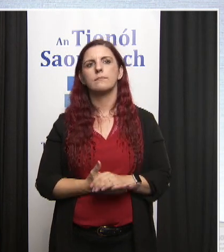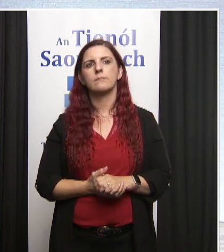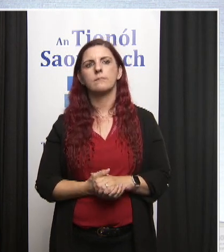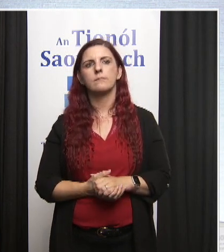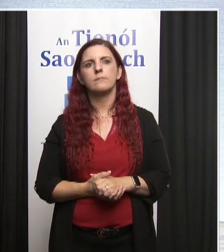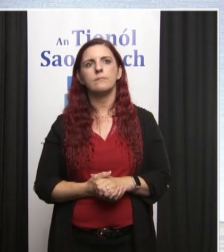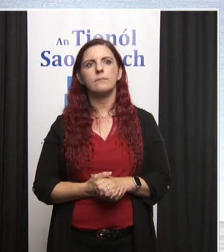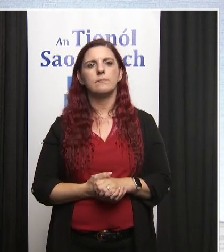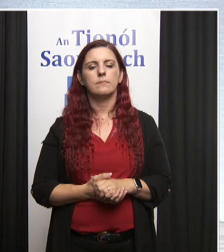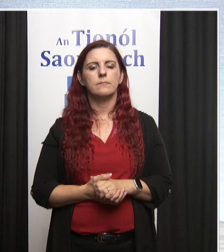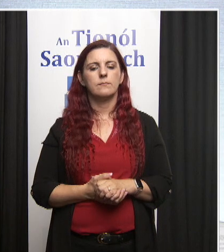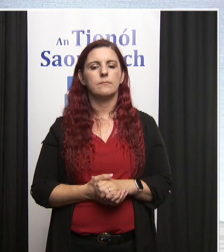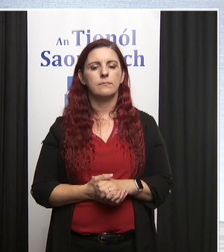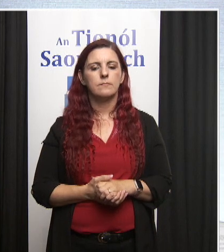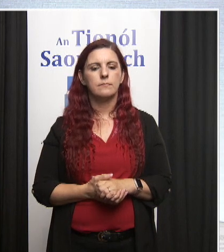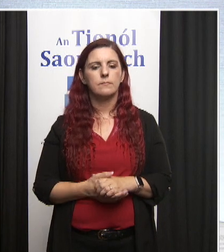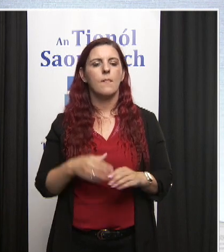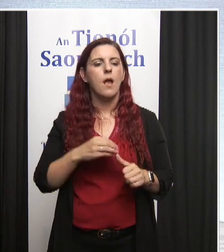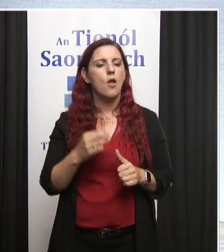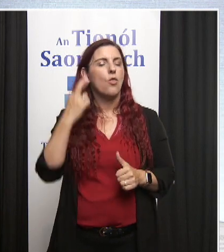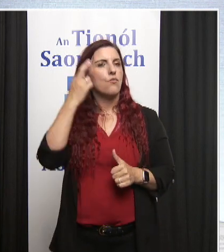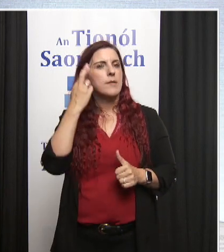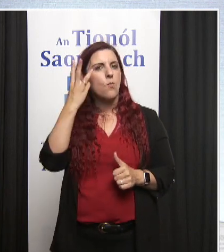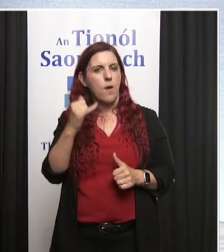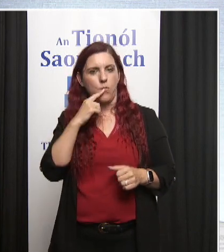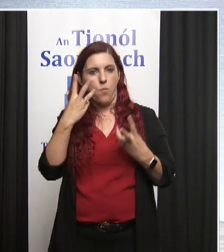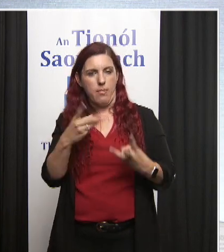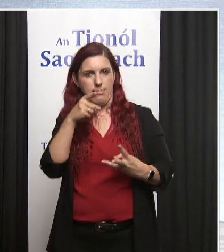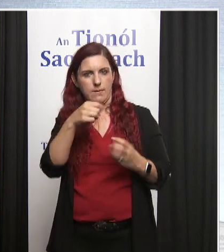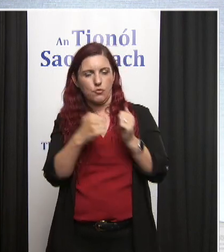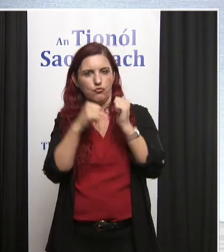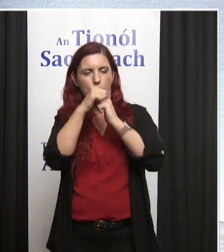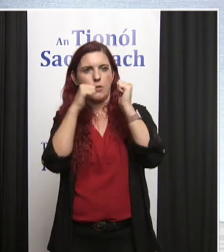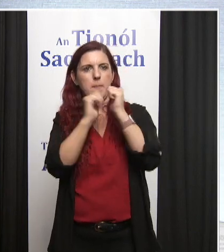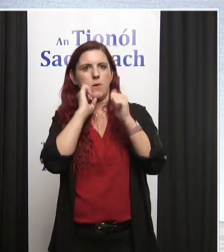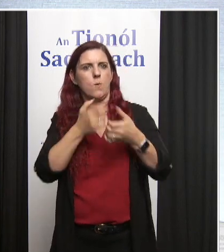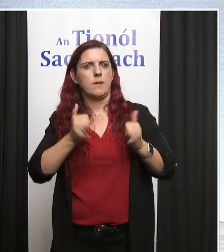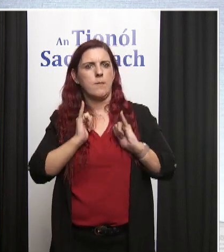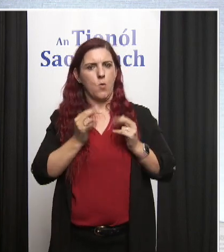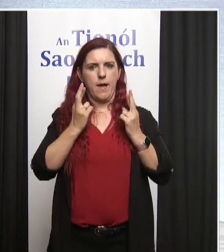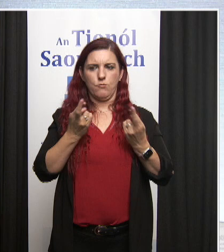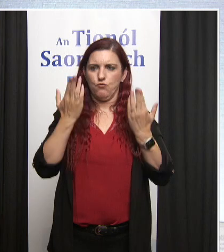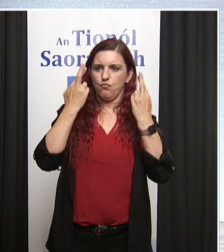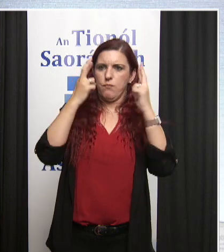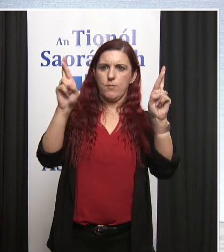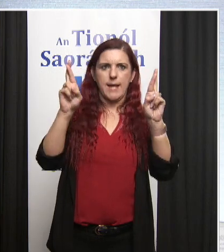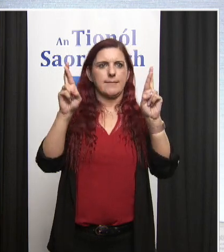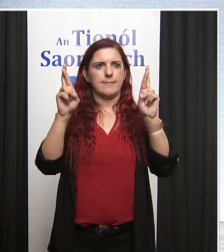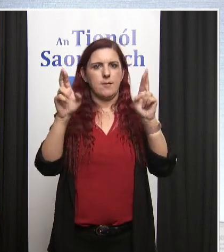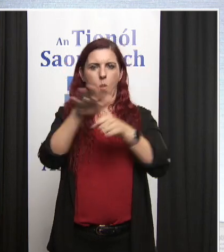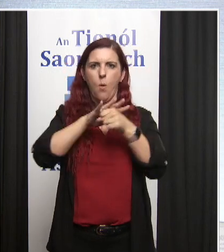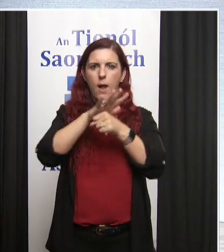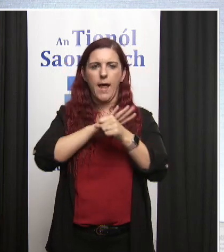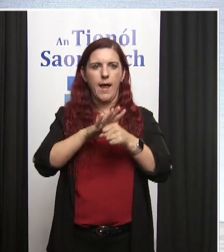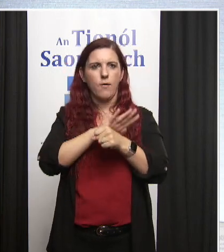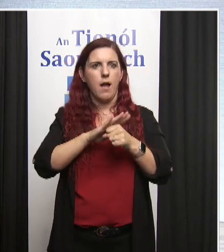So another reason that we wanted that structure was to accurately represent the local area and the town councils,